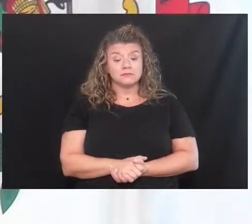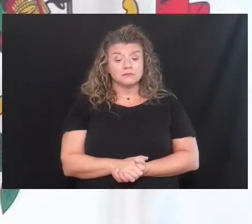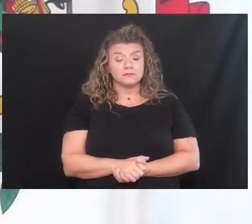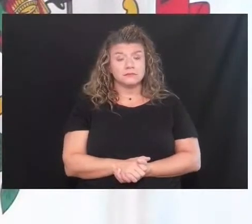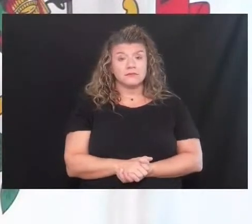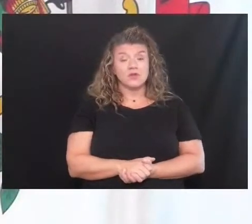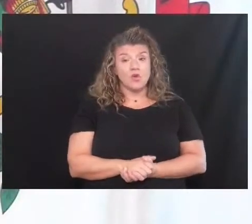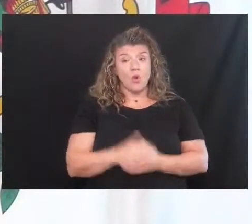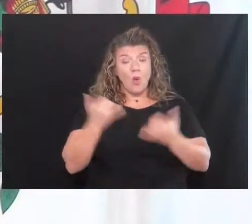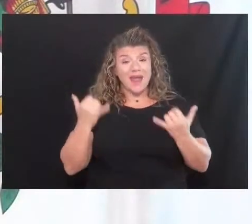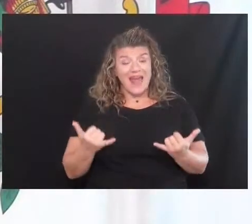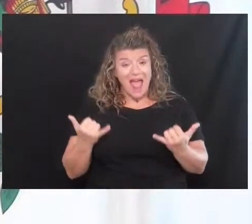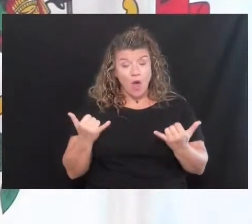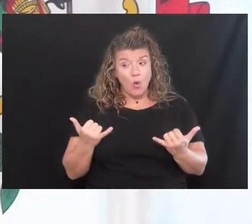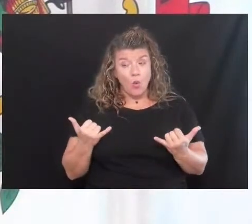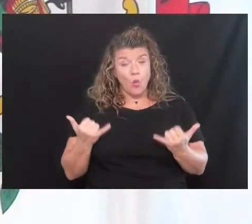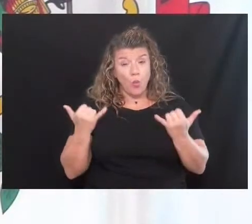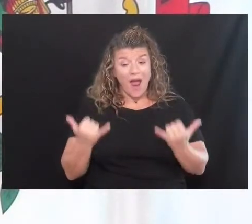right now,